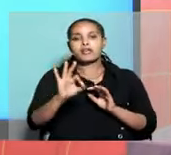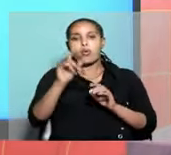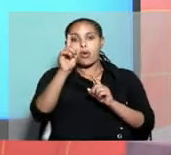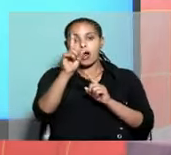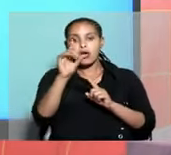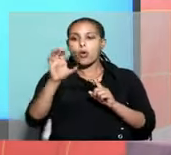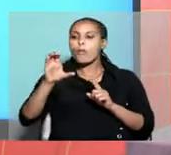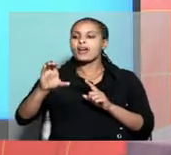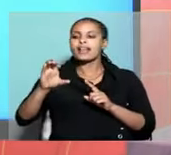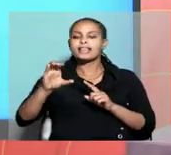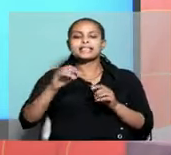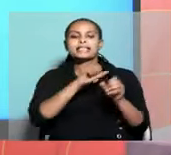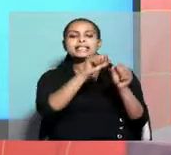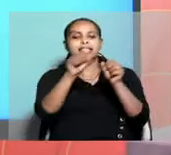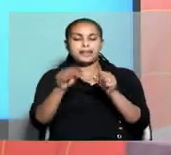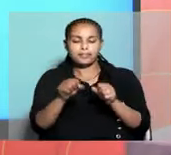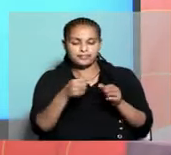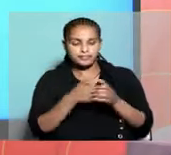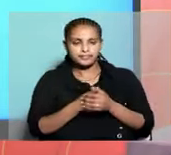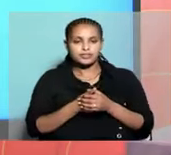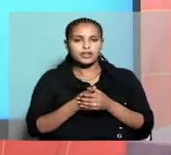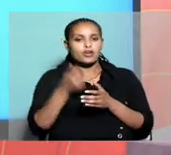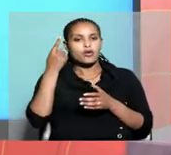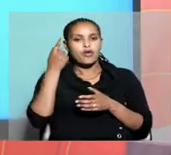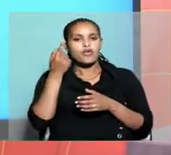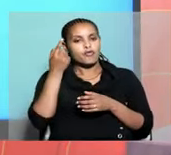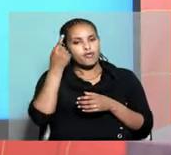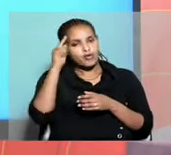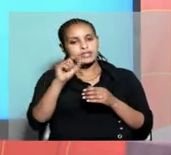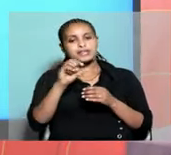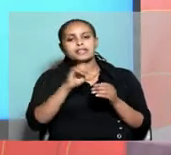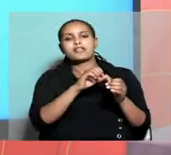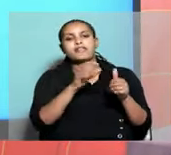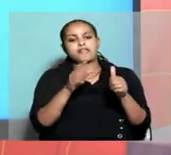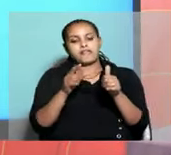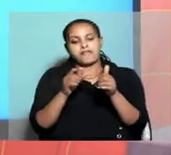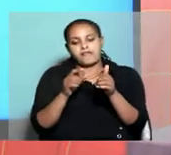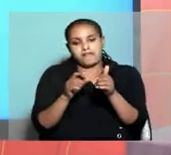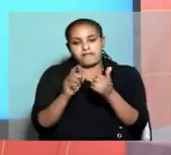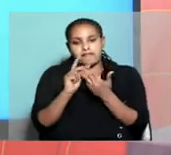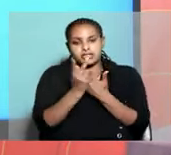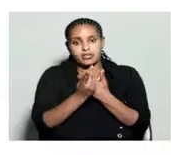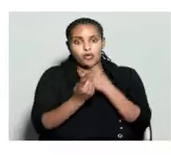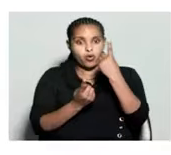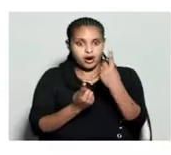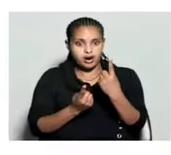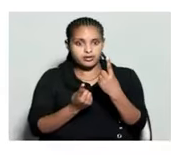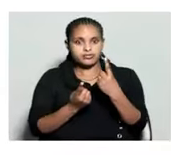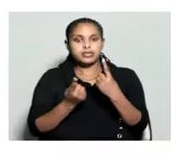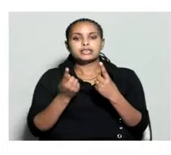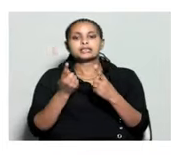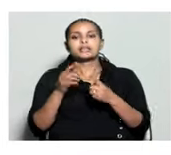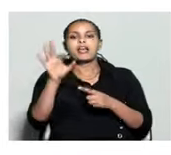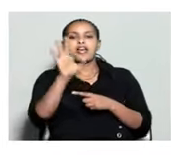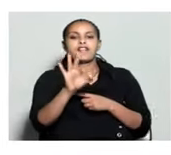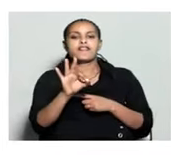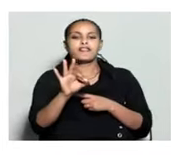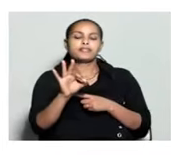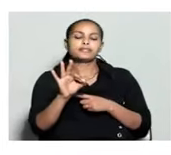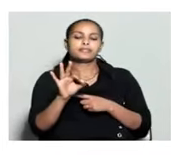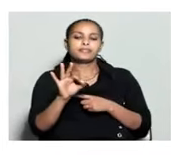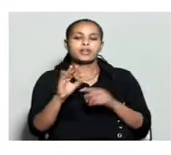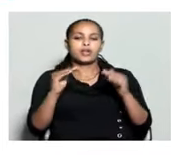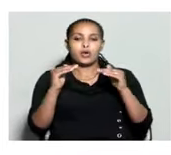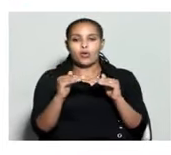component system of phase 1 for P equal 1? Now, degree of freedom